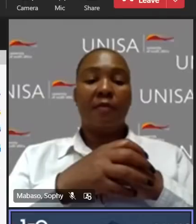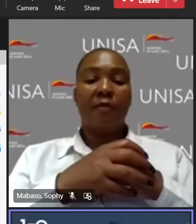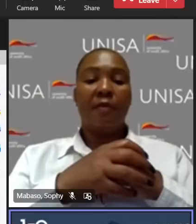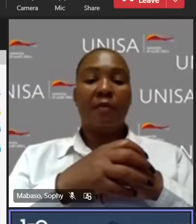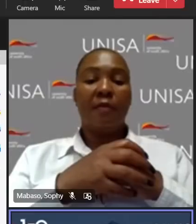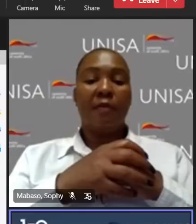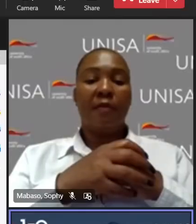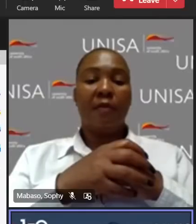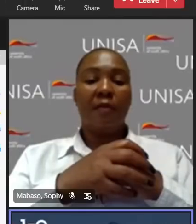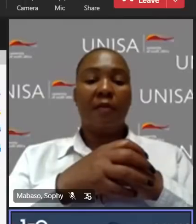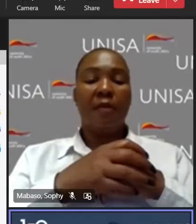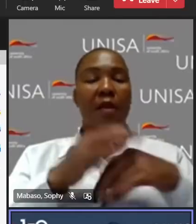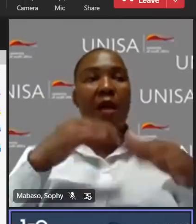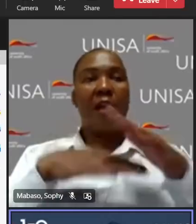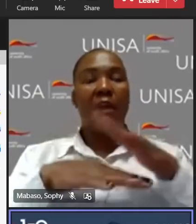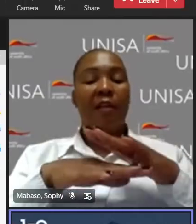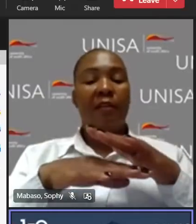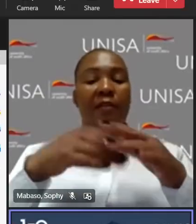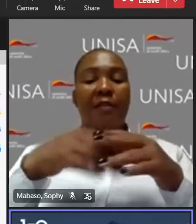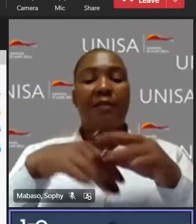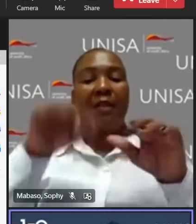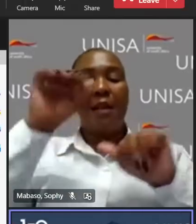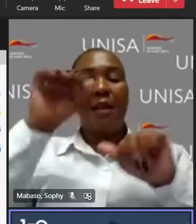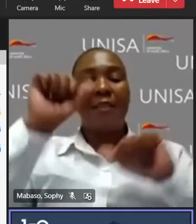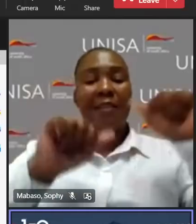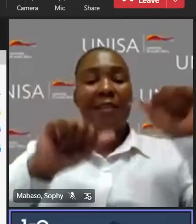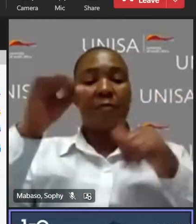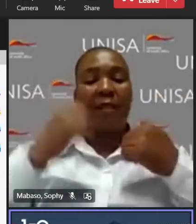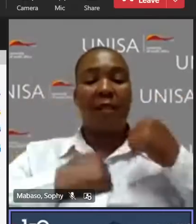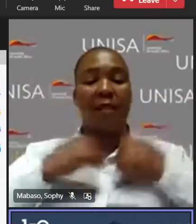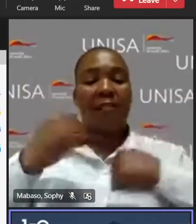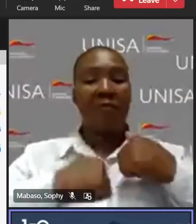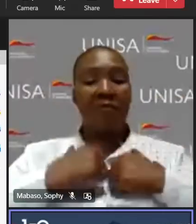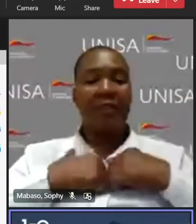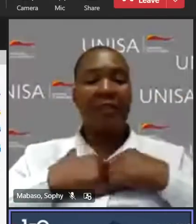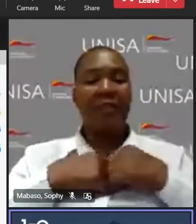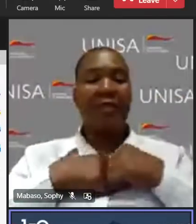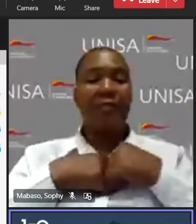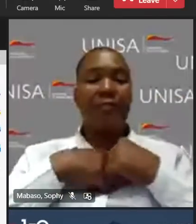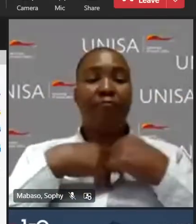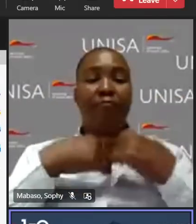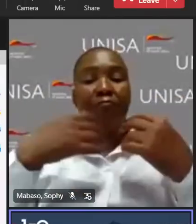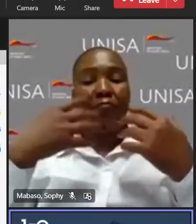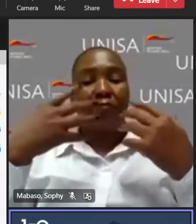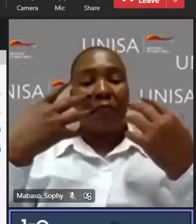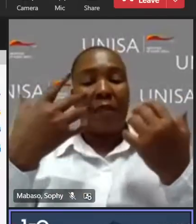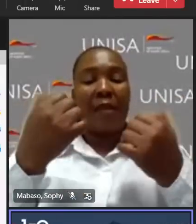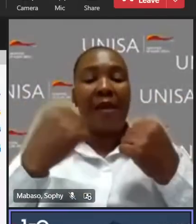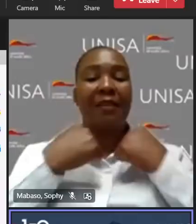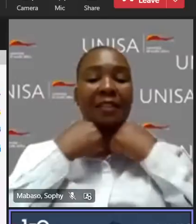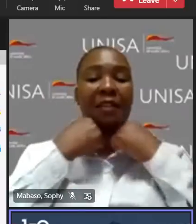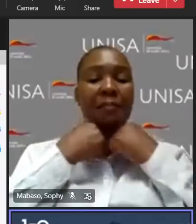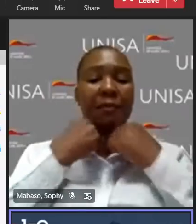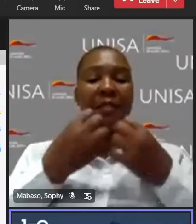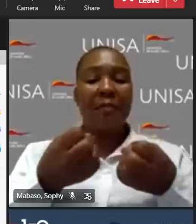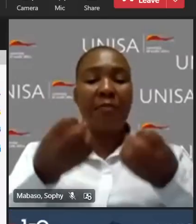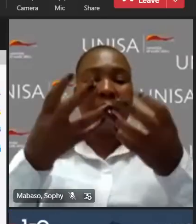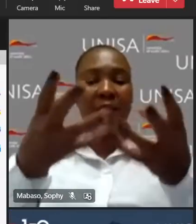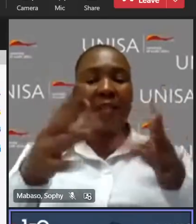Then under assessment admin, assignment submission, exam